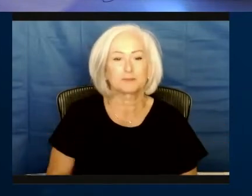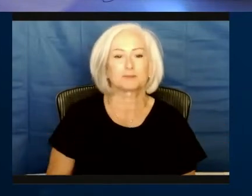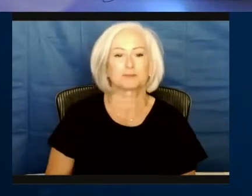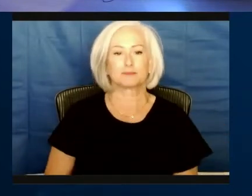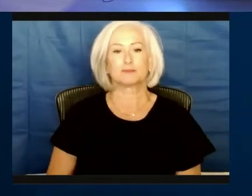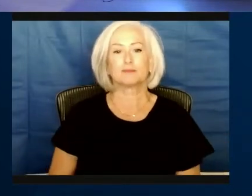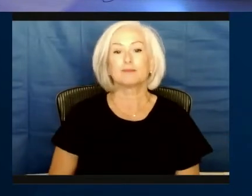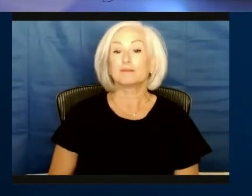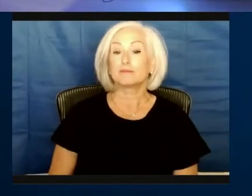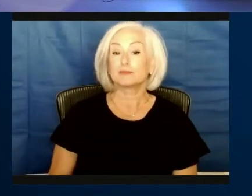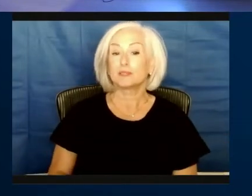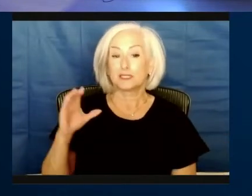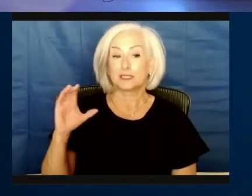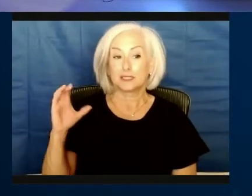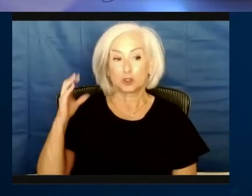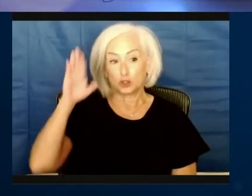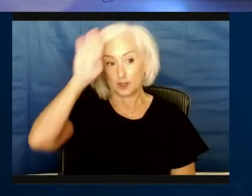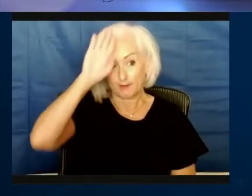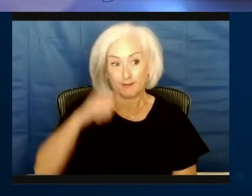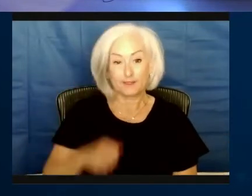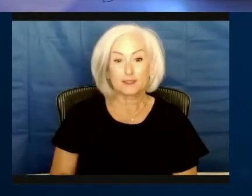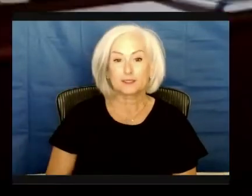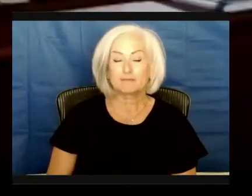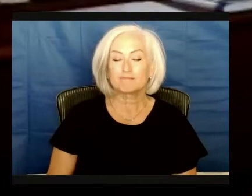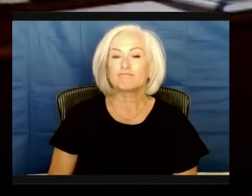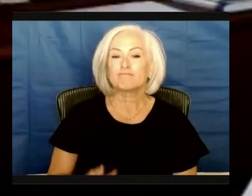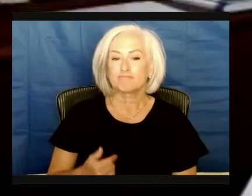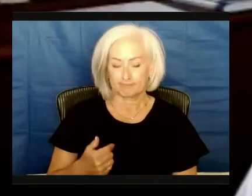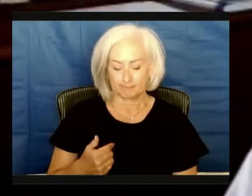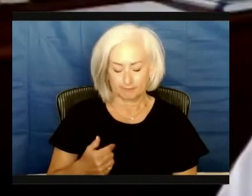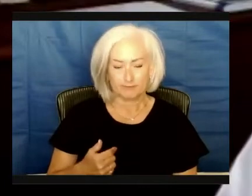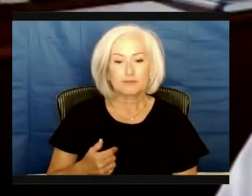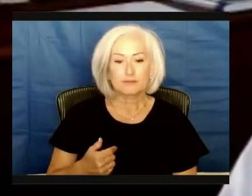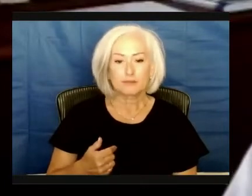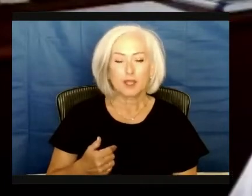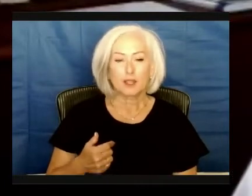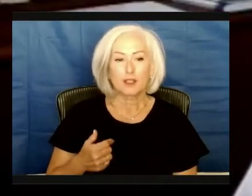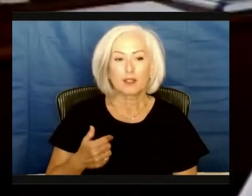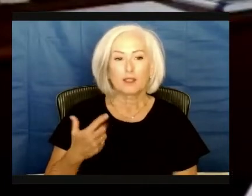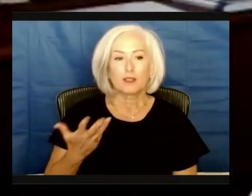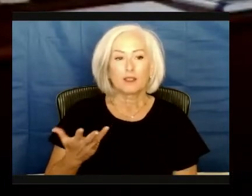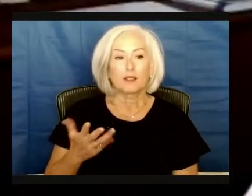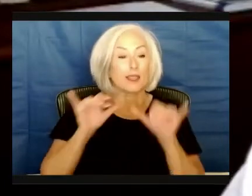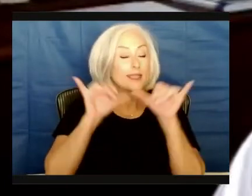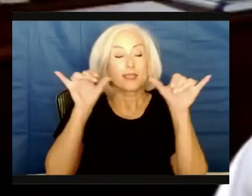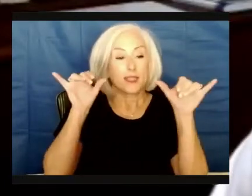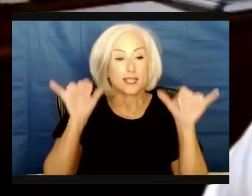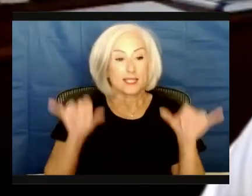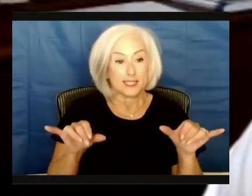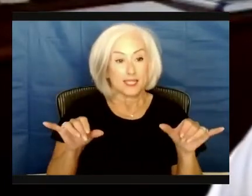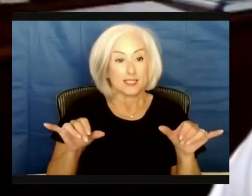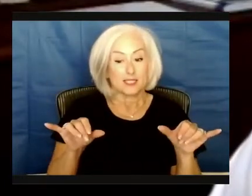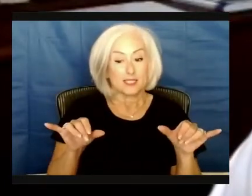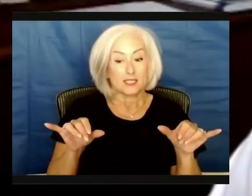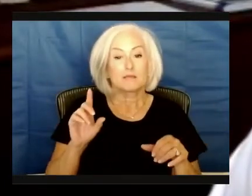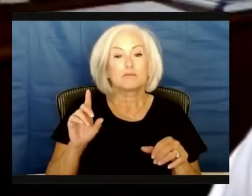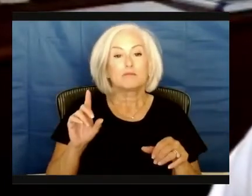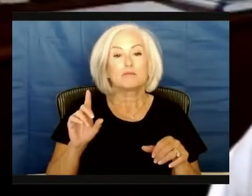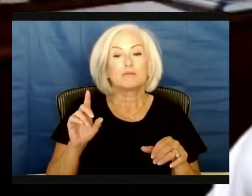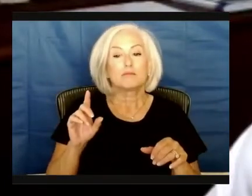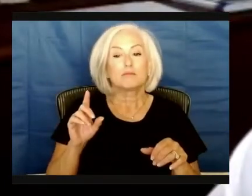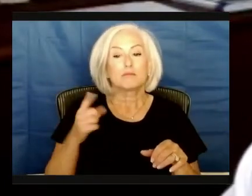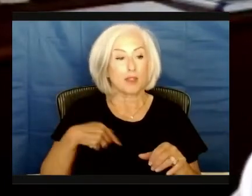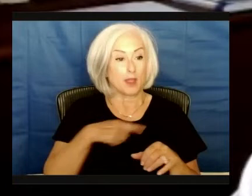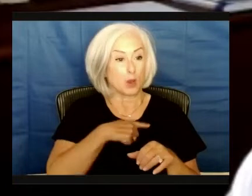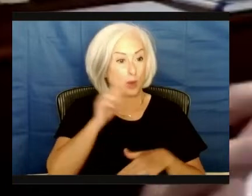Chief? I'll start out. The system that we work under, we have